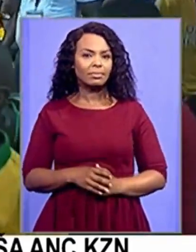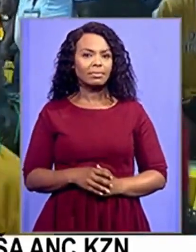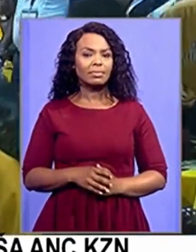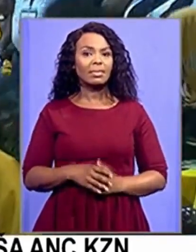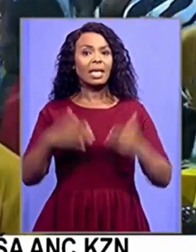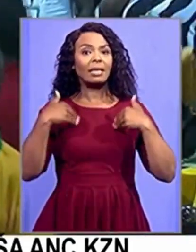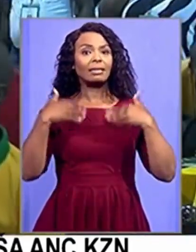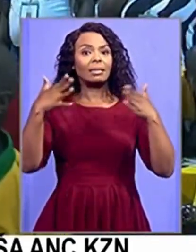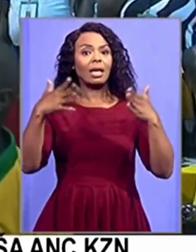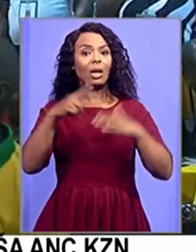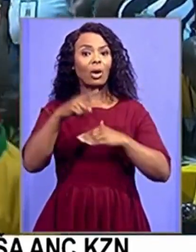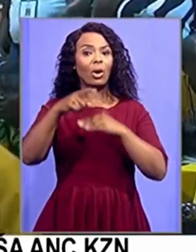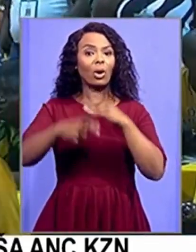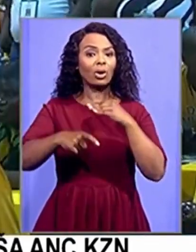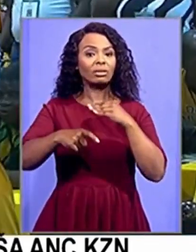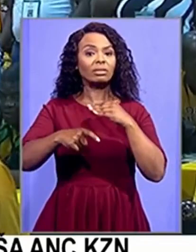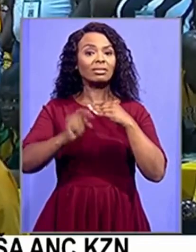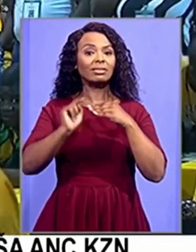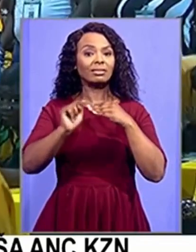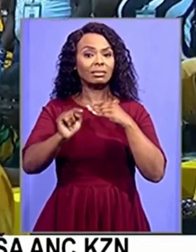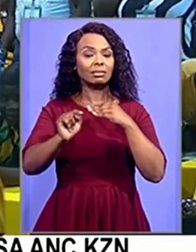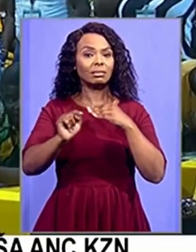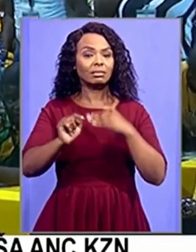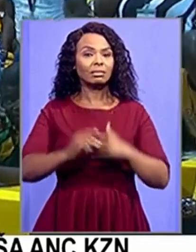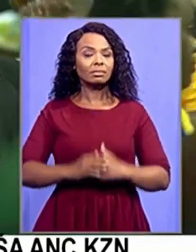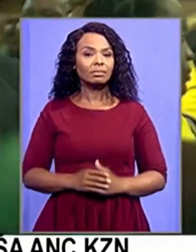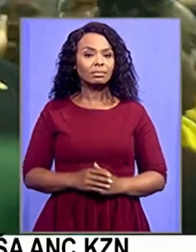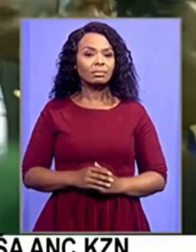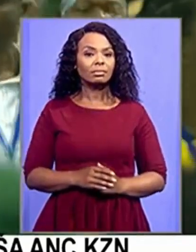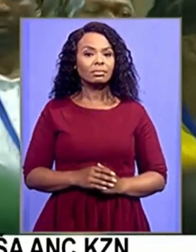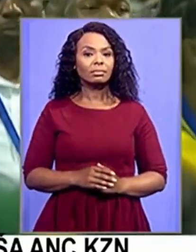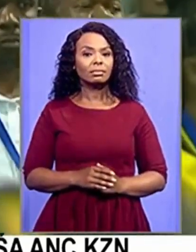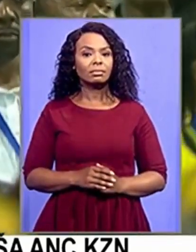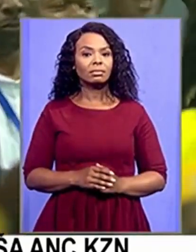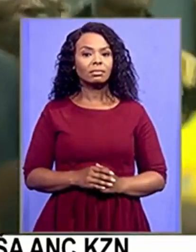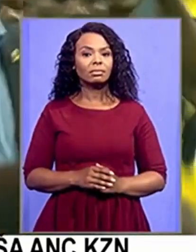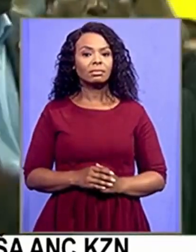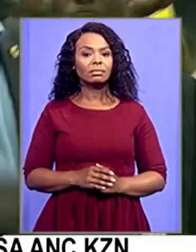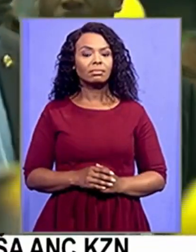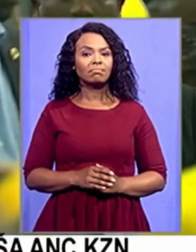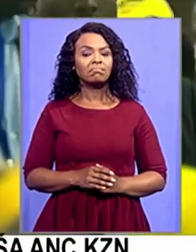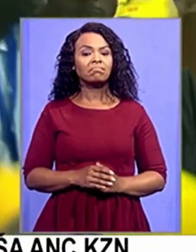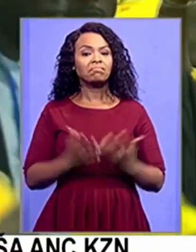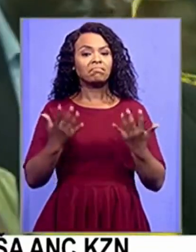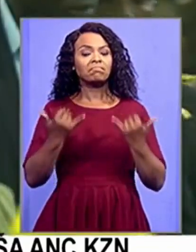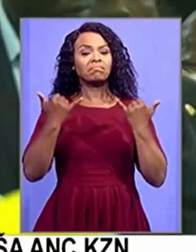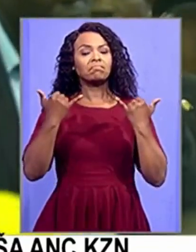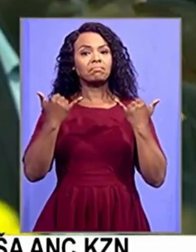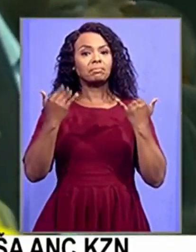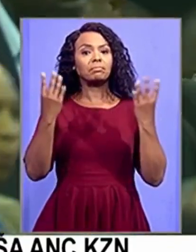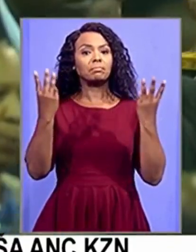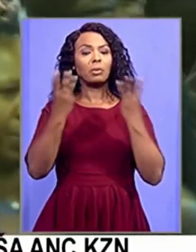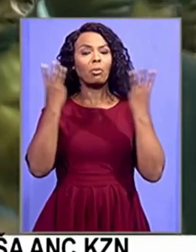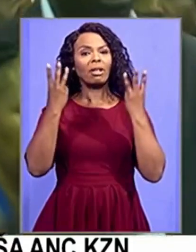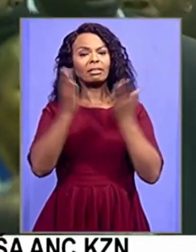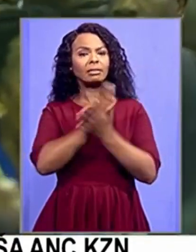Let us start with our conference. Let us di ile la nwelela ka gare ga bao ba sa